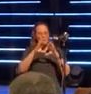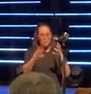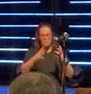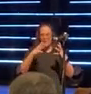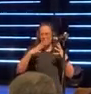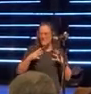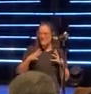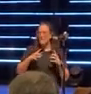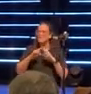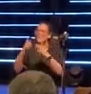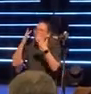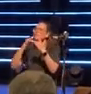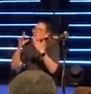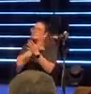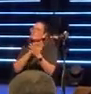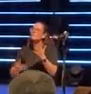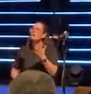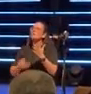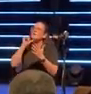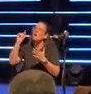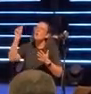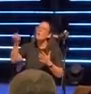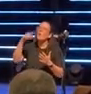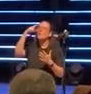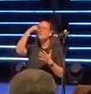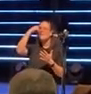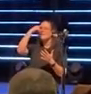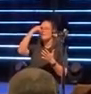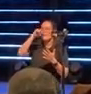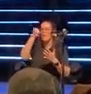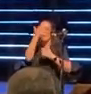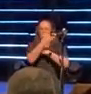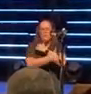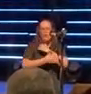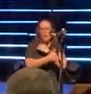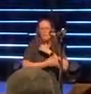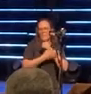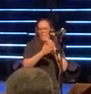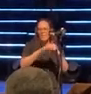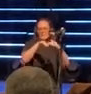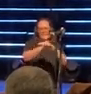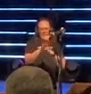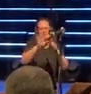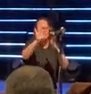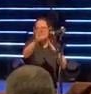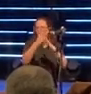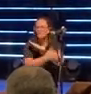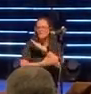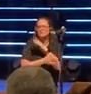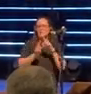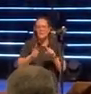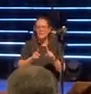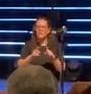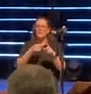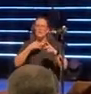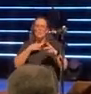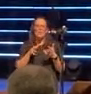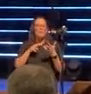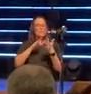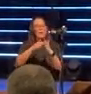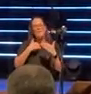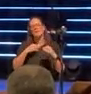the mercy of Christ, not just foreigners coming into their land, but you would make straight paths so that they would have